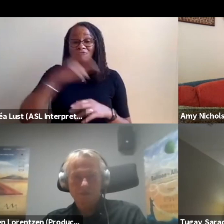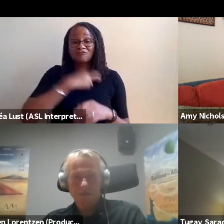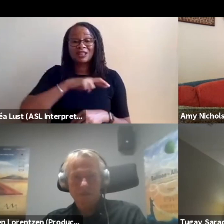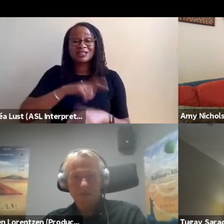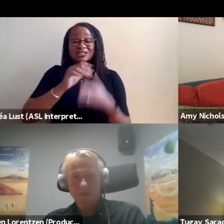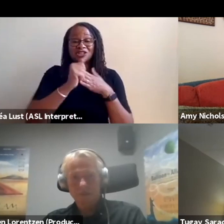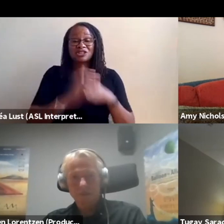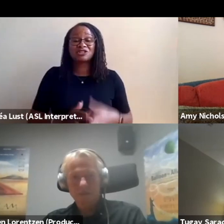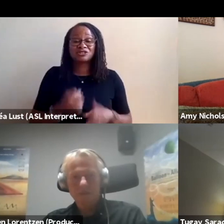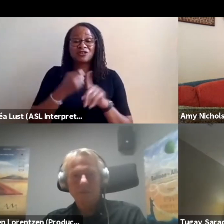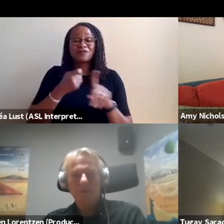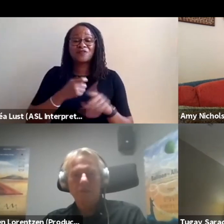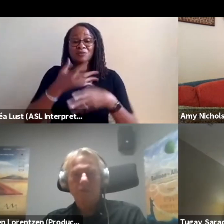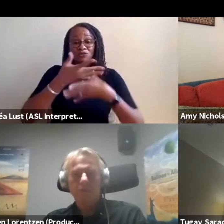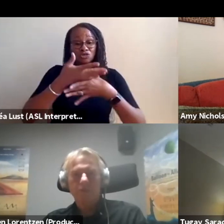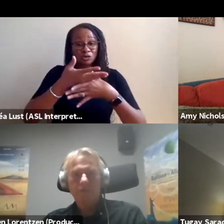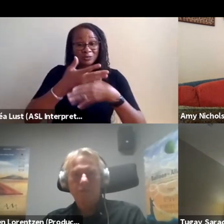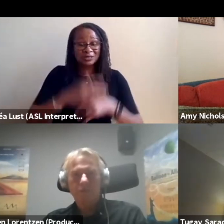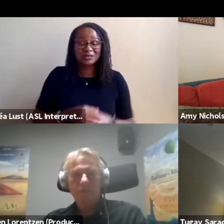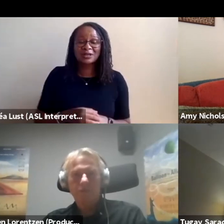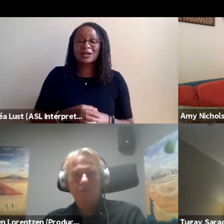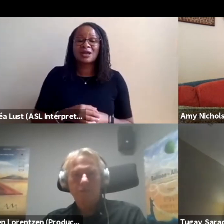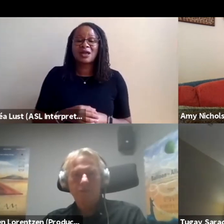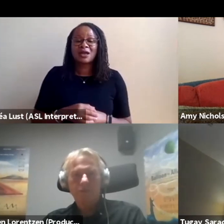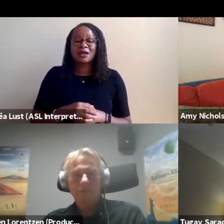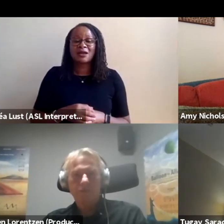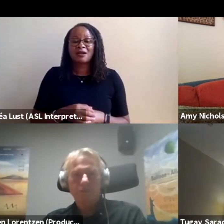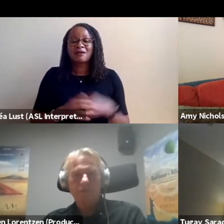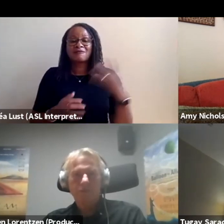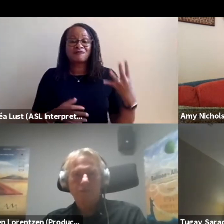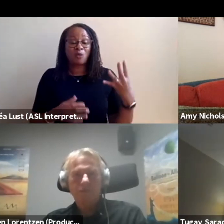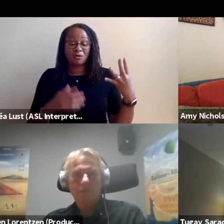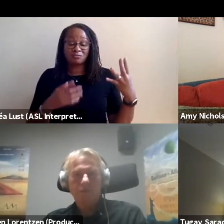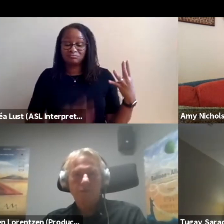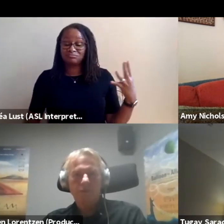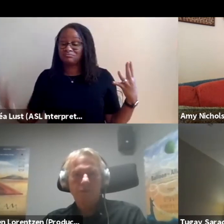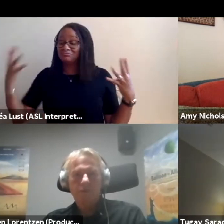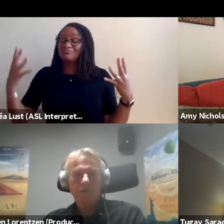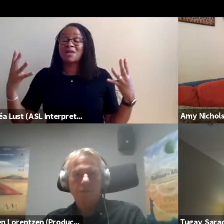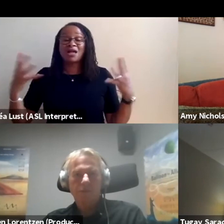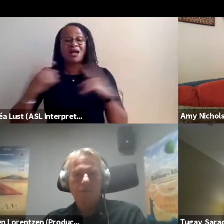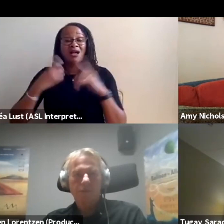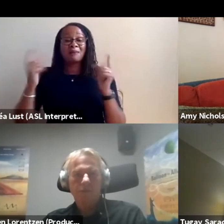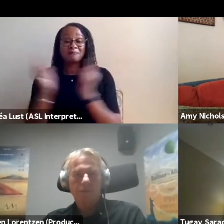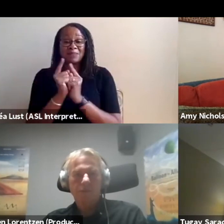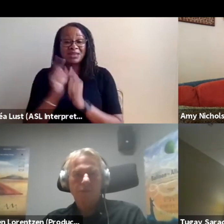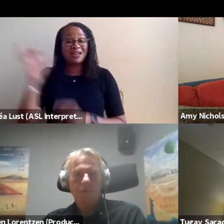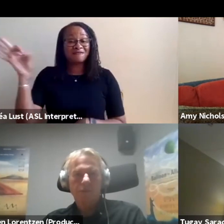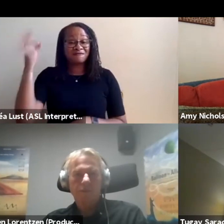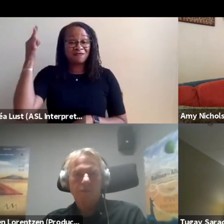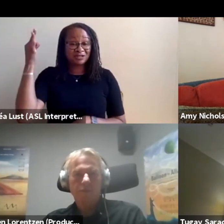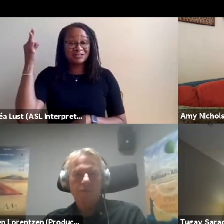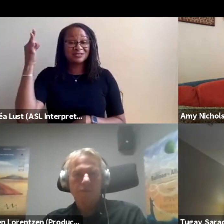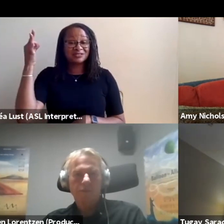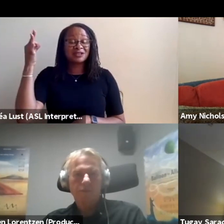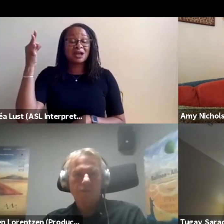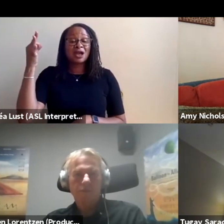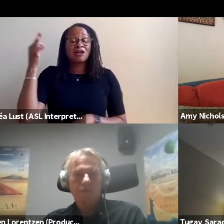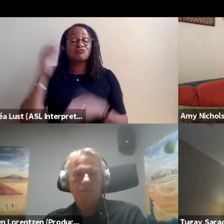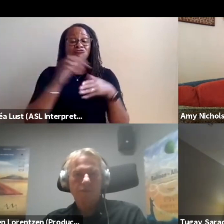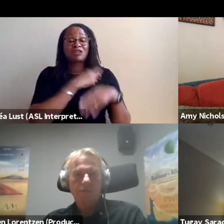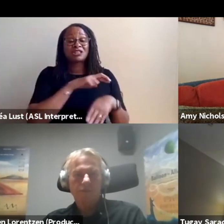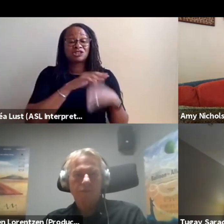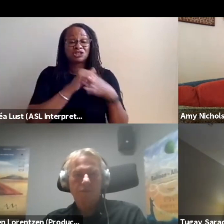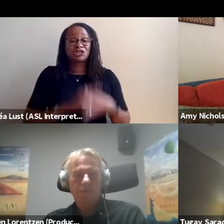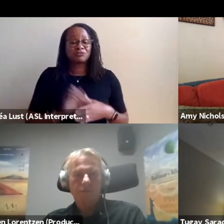from Germany meet 4 religious leaders from France, female religious leaders from France.